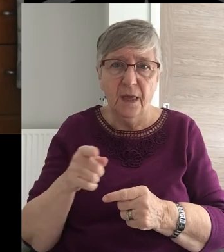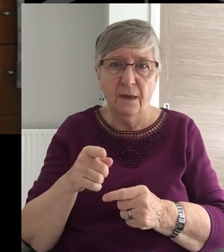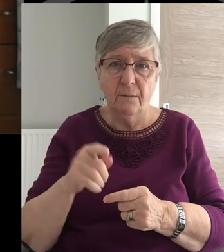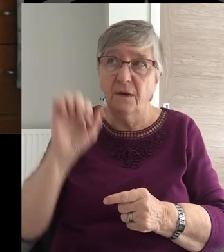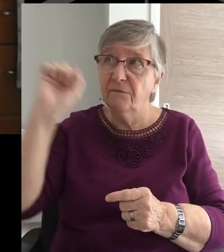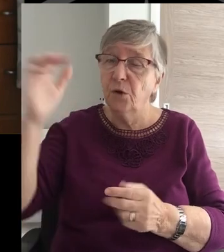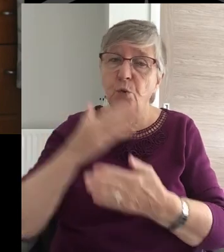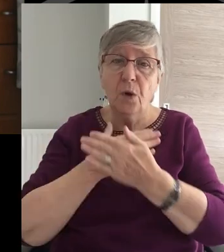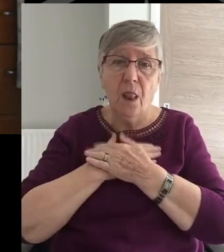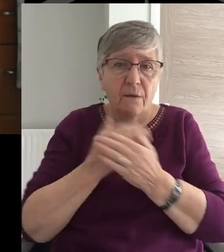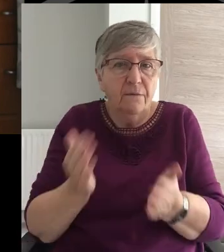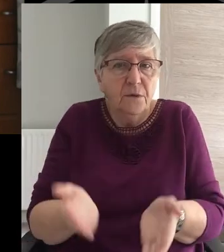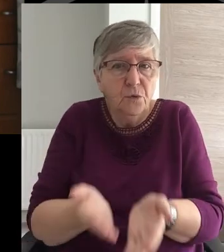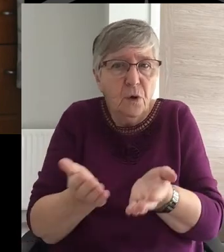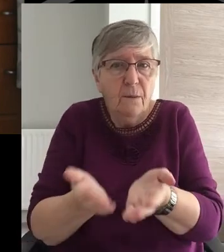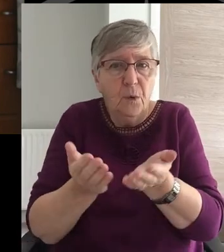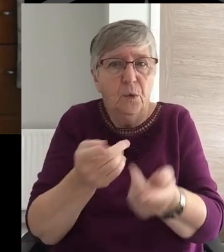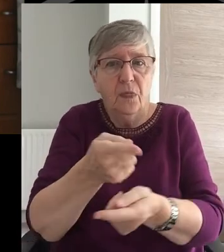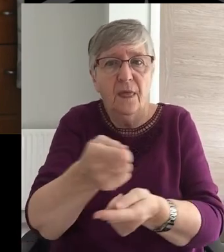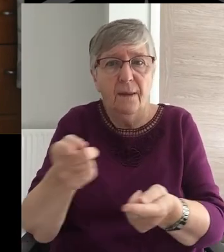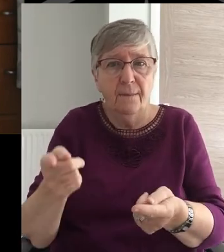to uphold them.